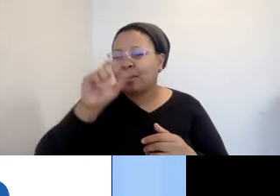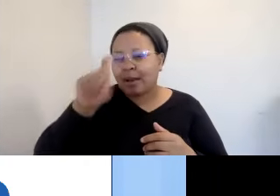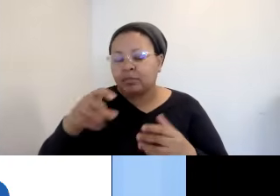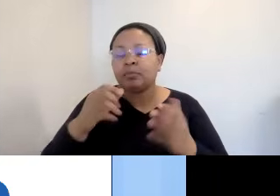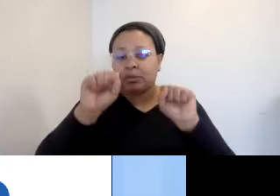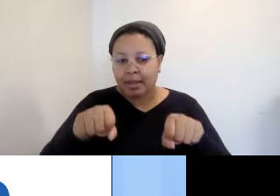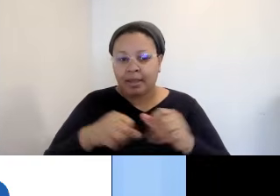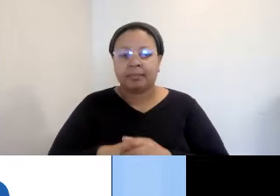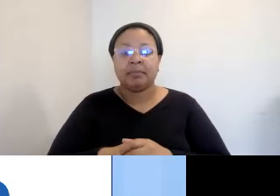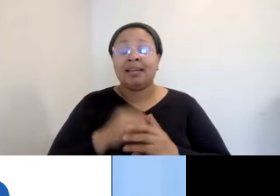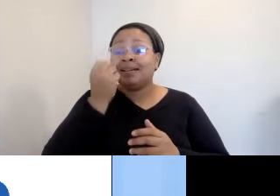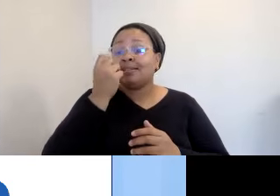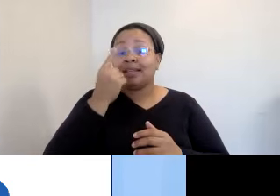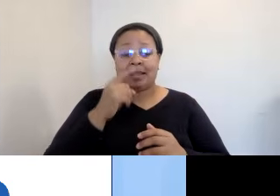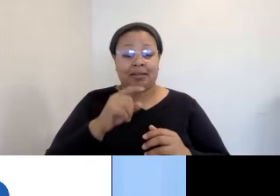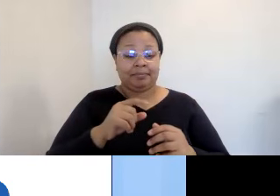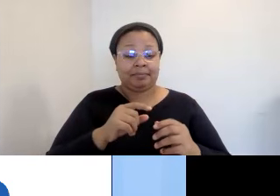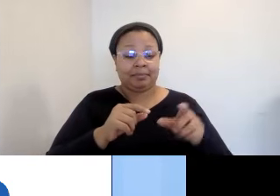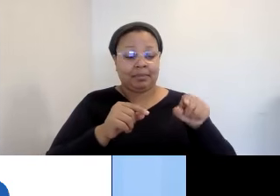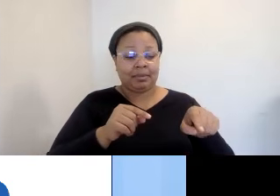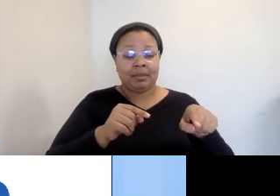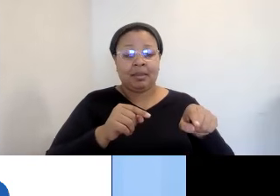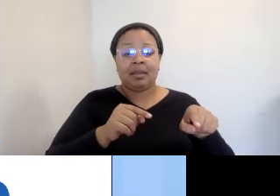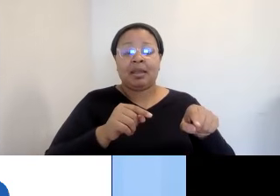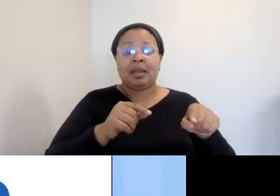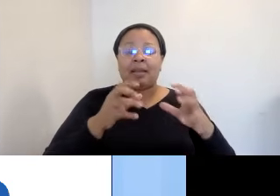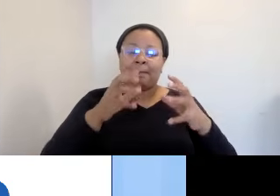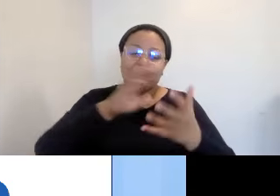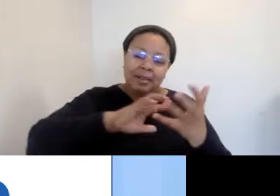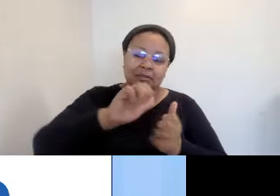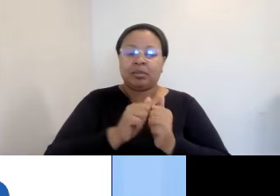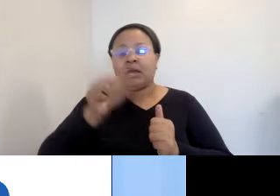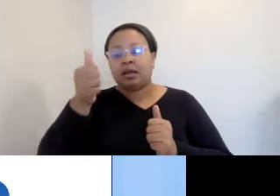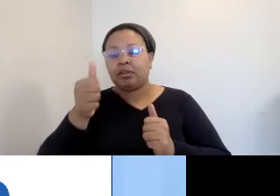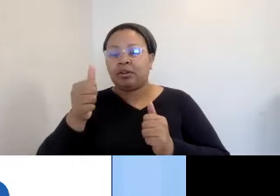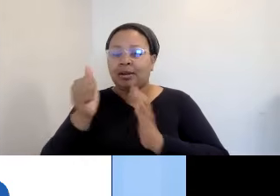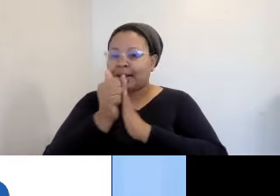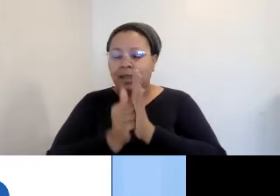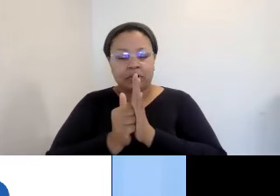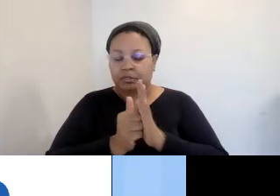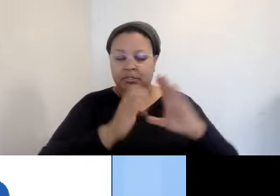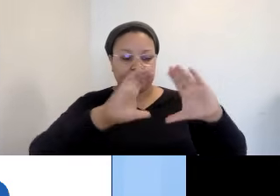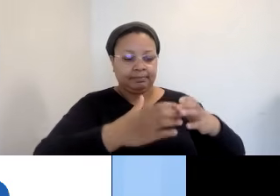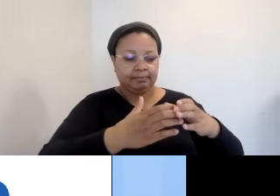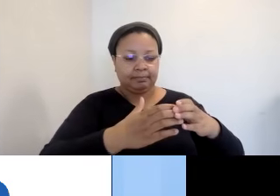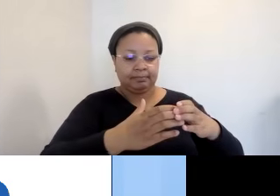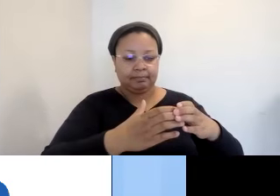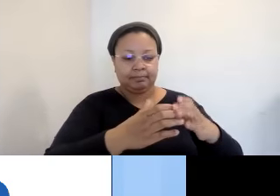other accounts, so Stable Card is only linked to the Stable account or the AZ Able